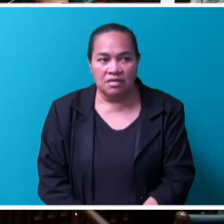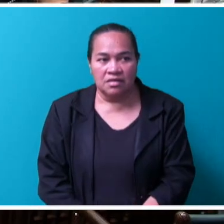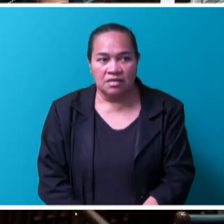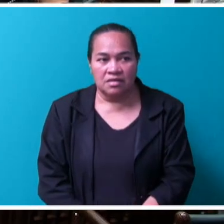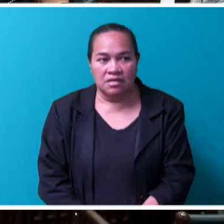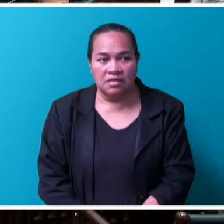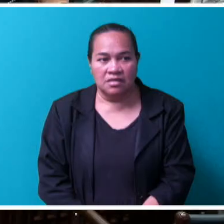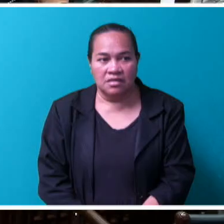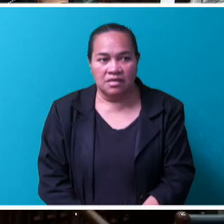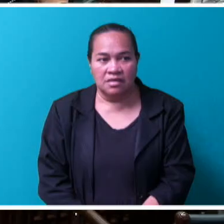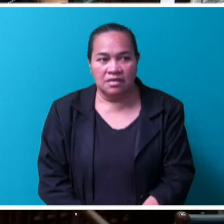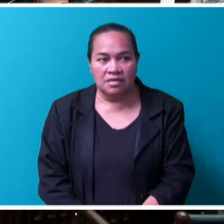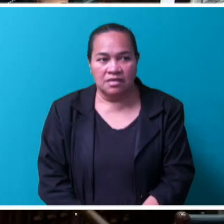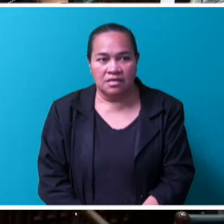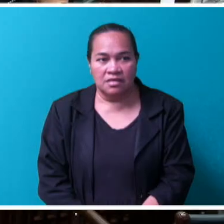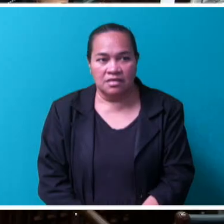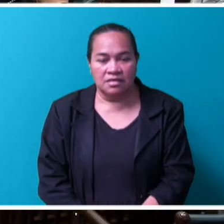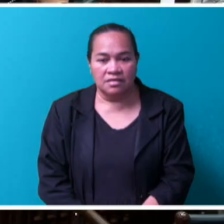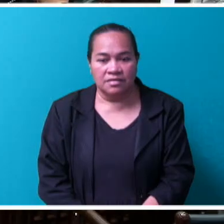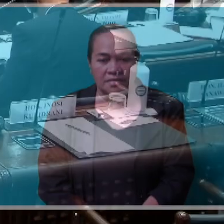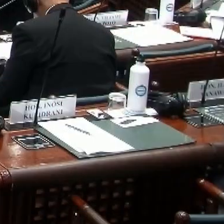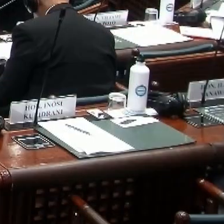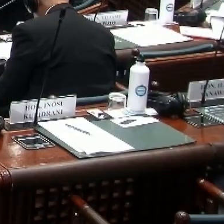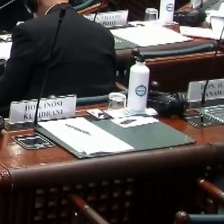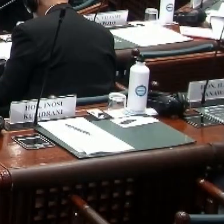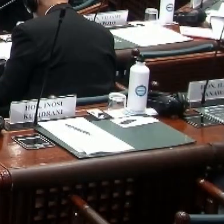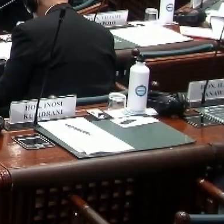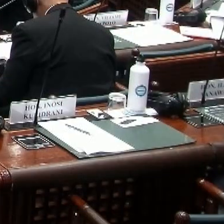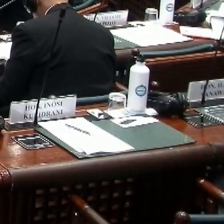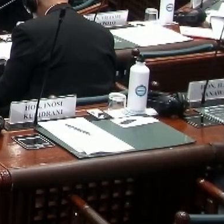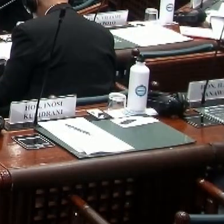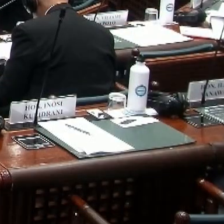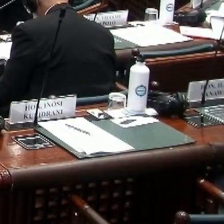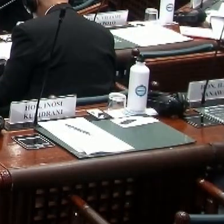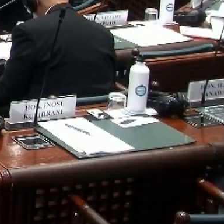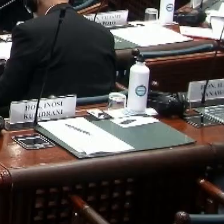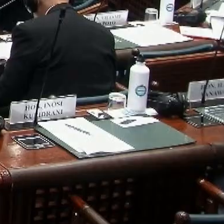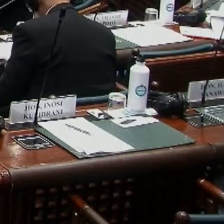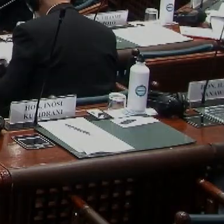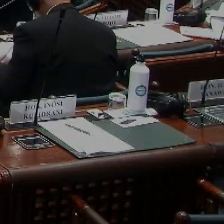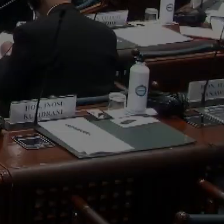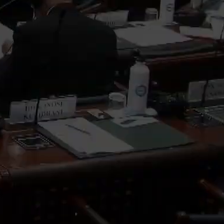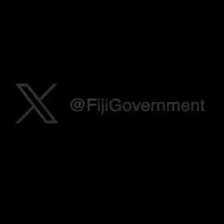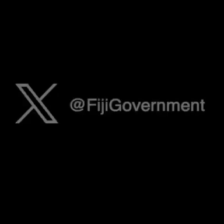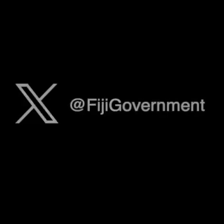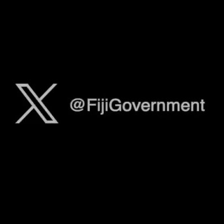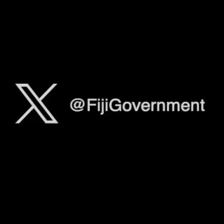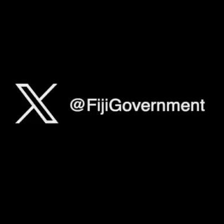Thank the Honourable Ifereimi Vasu, the Minister for iTaukei Affairs, for his contribution to the debate.